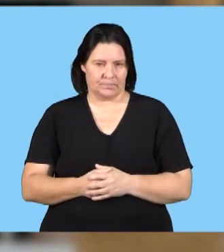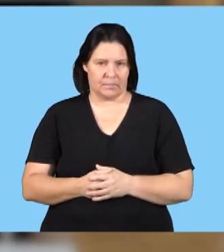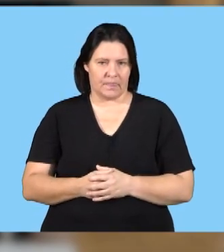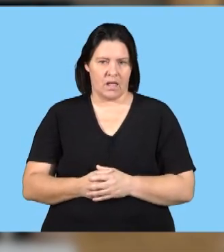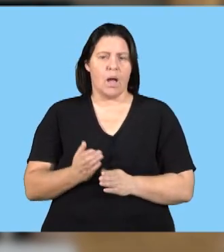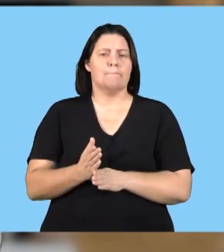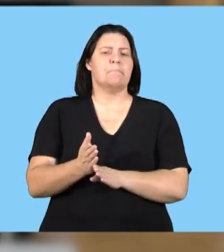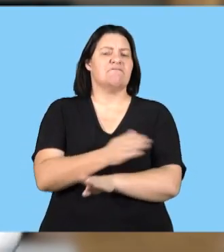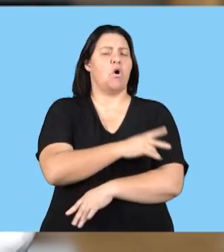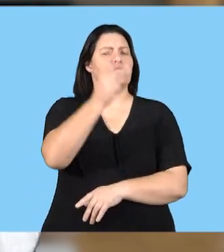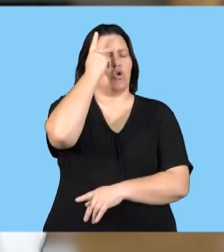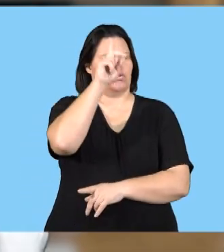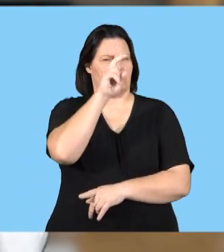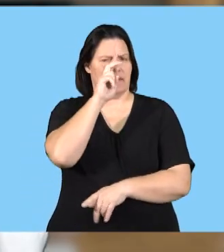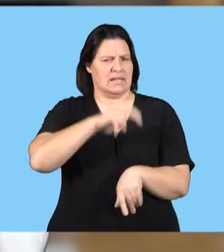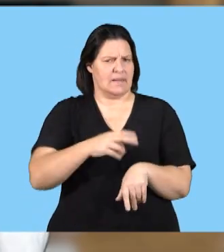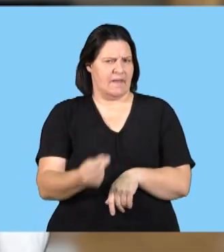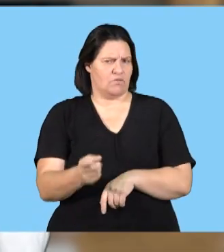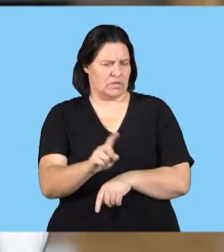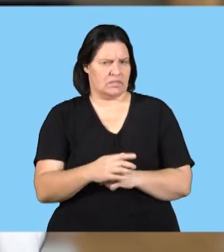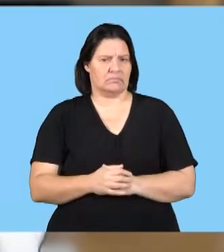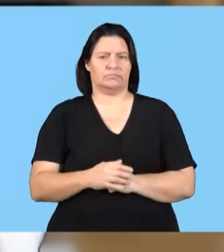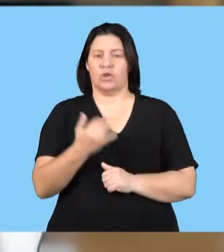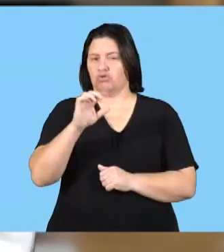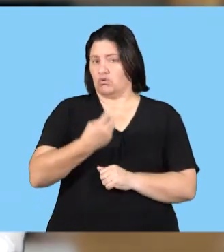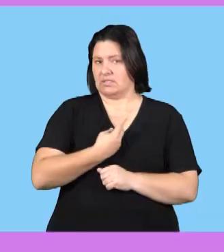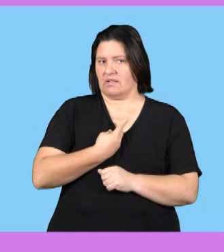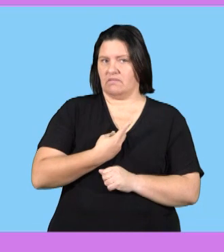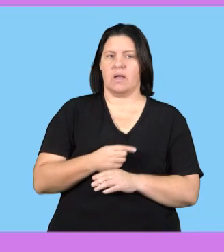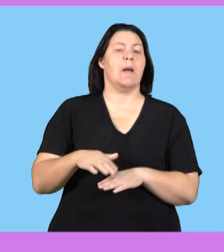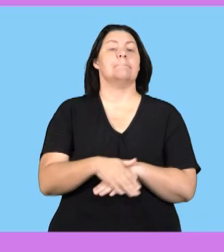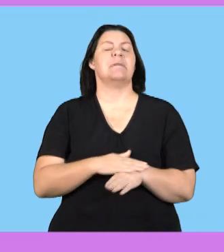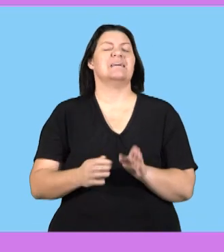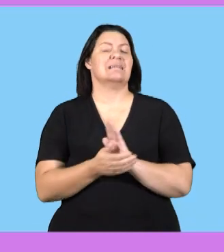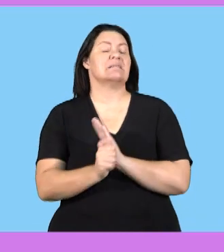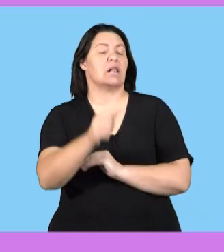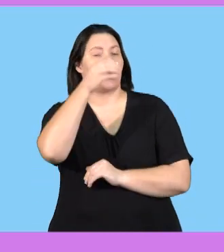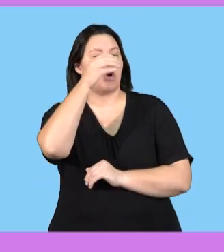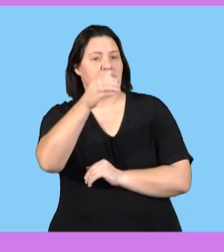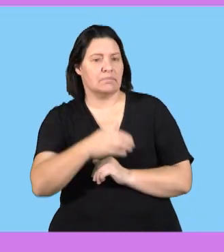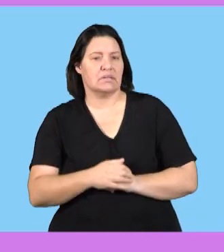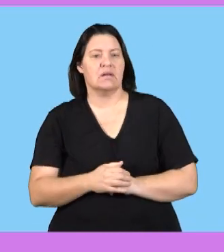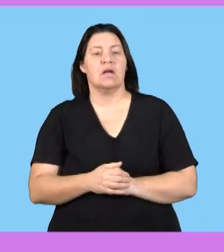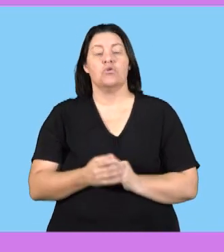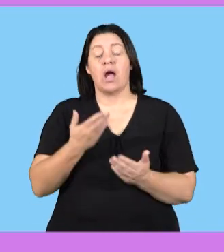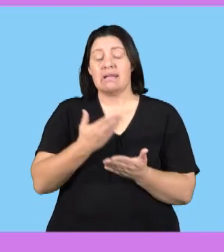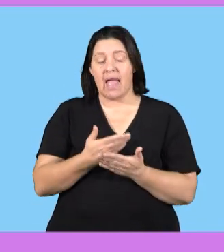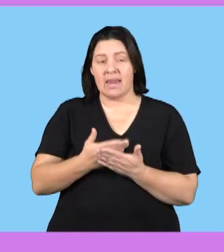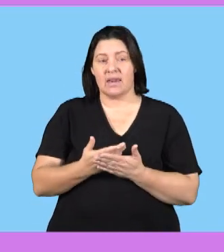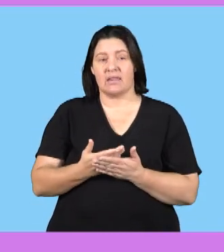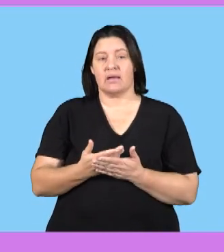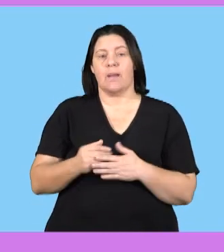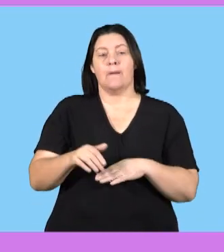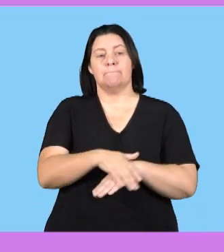are the pre-knowledge that you should have? Okay, let's quickly check ourselves. Basic skills and concepts. For example, you must be able